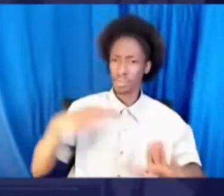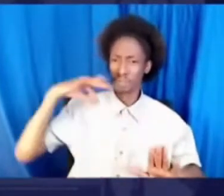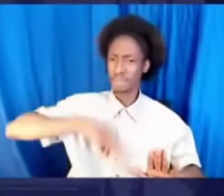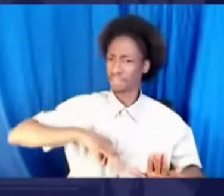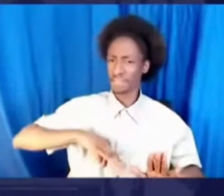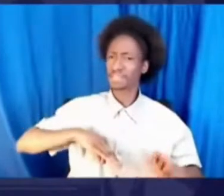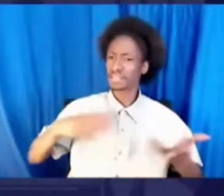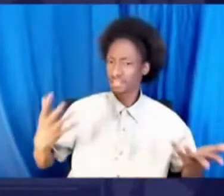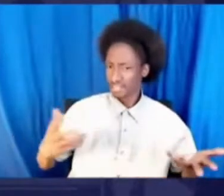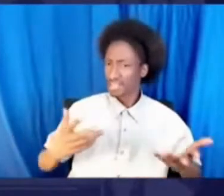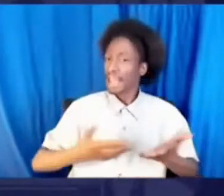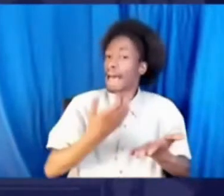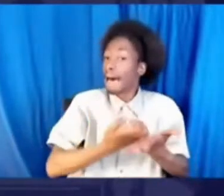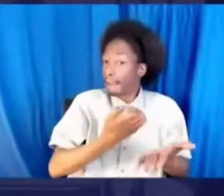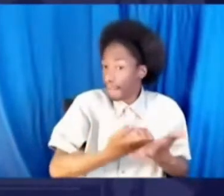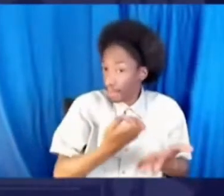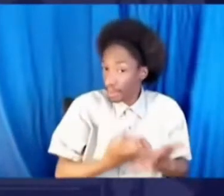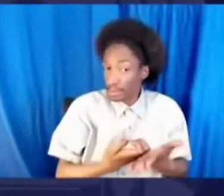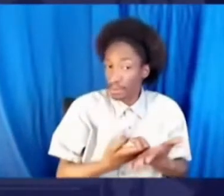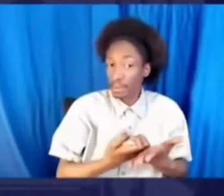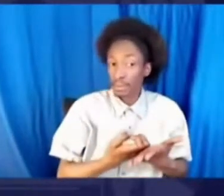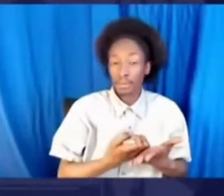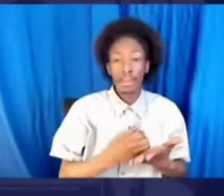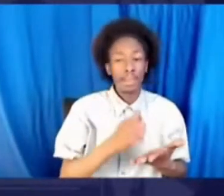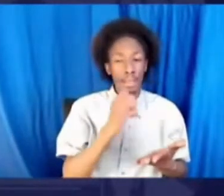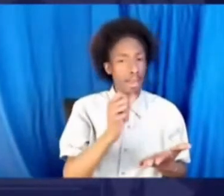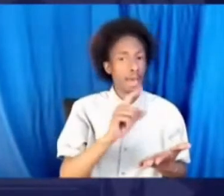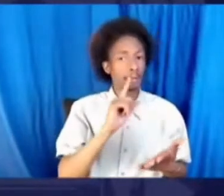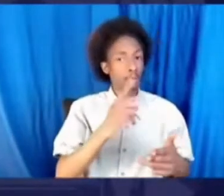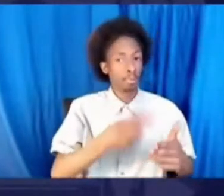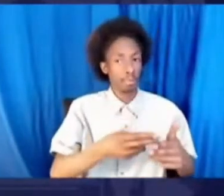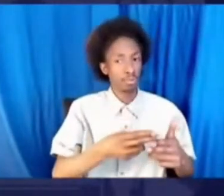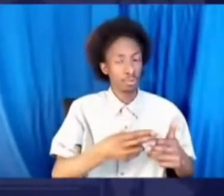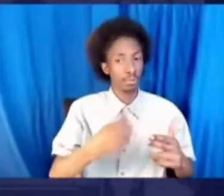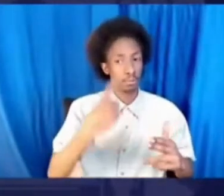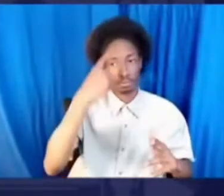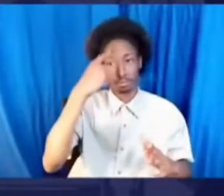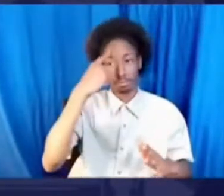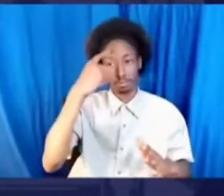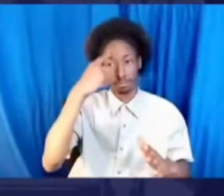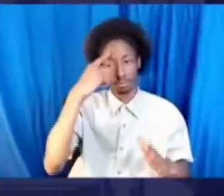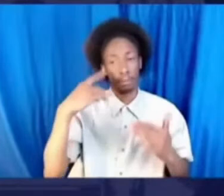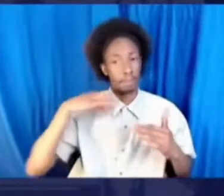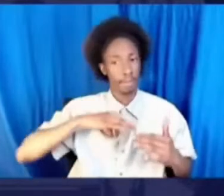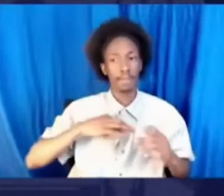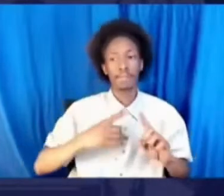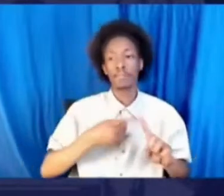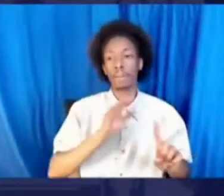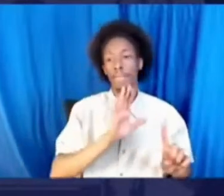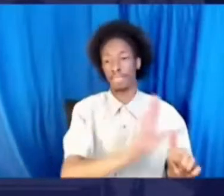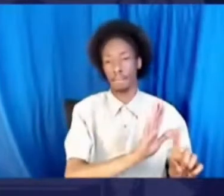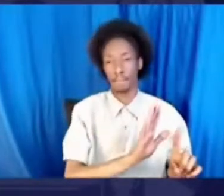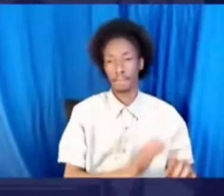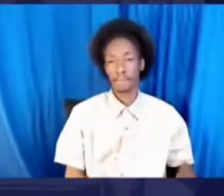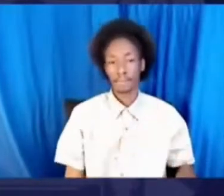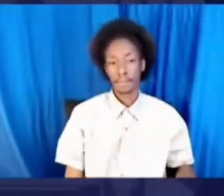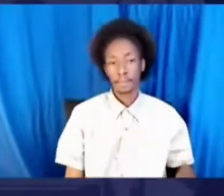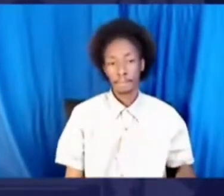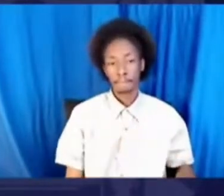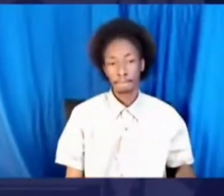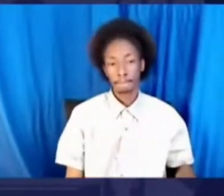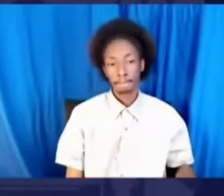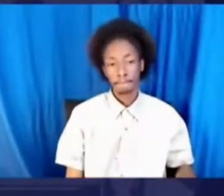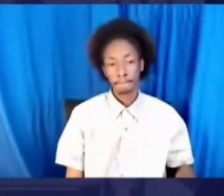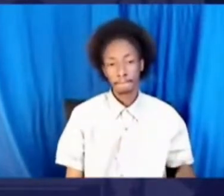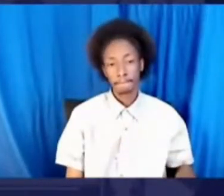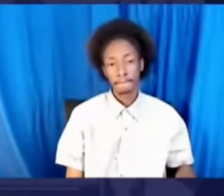another, economically, not to mention psychically, from their presence. And at